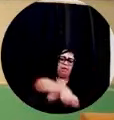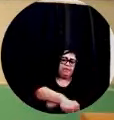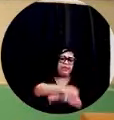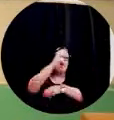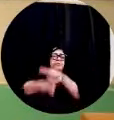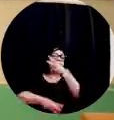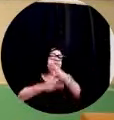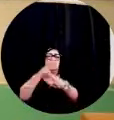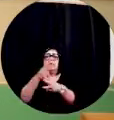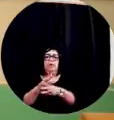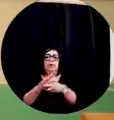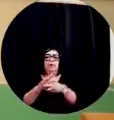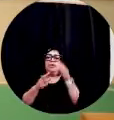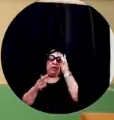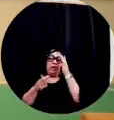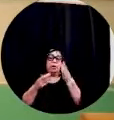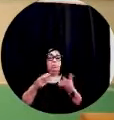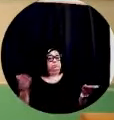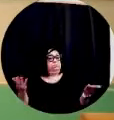did he overcome it?